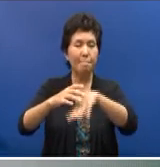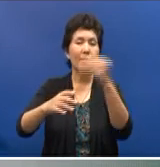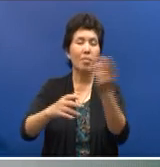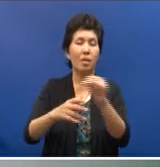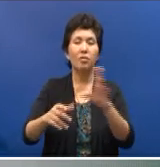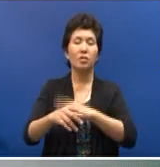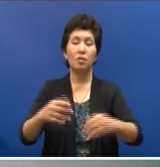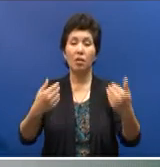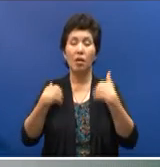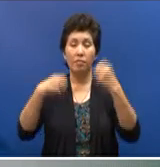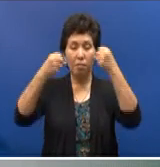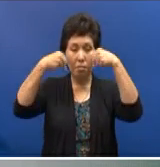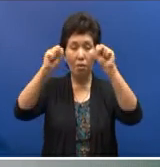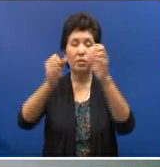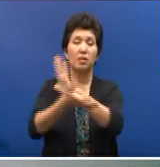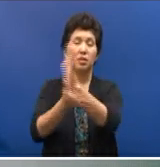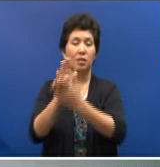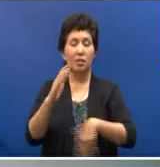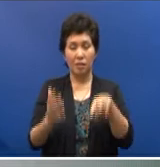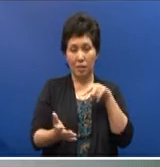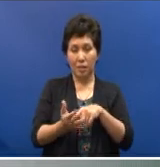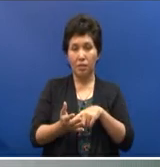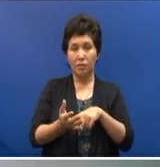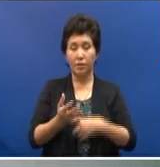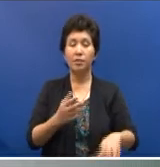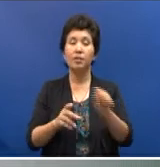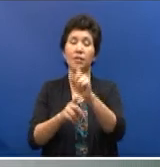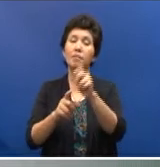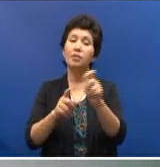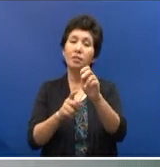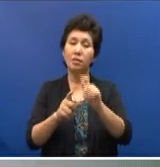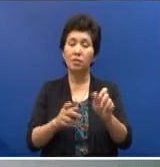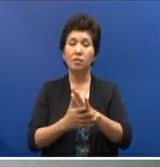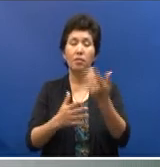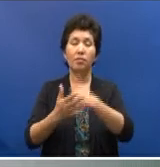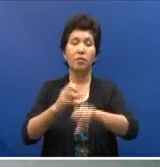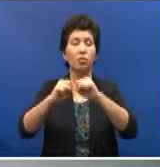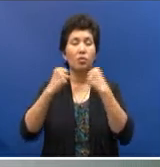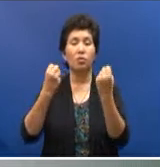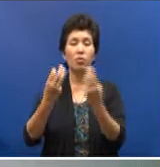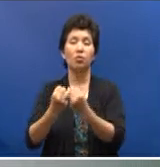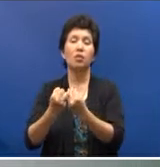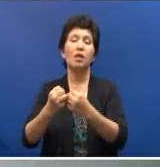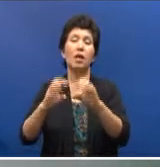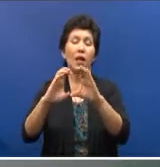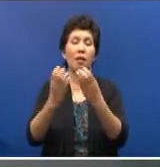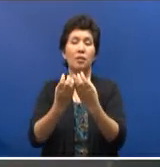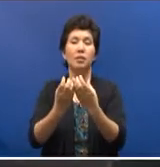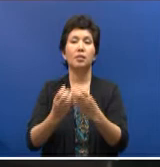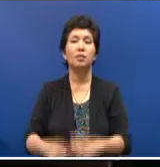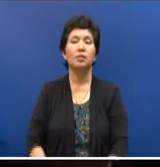for society and determine the fates of the other social classes.